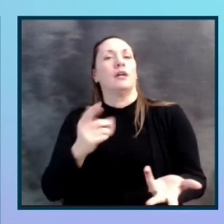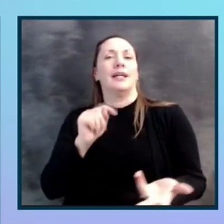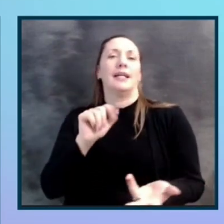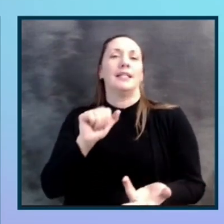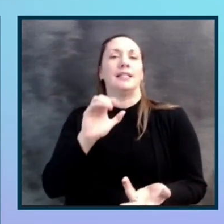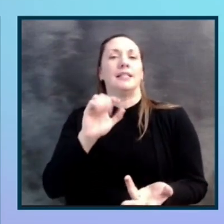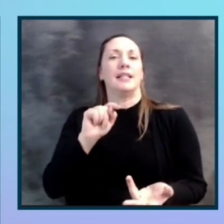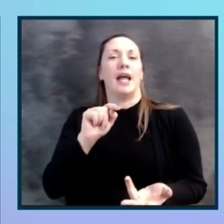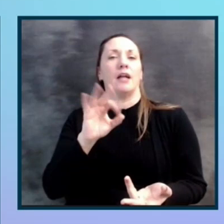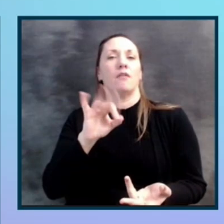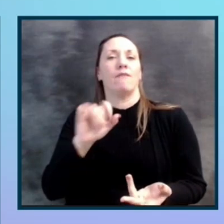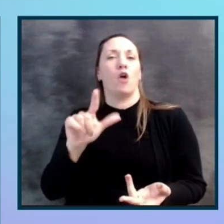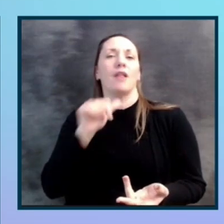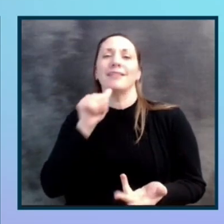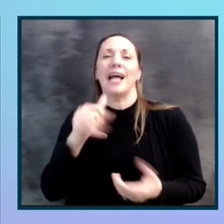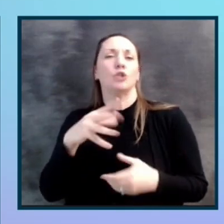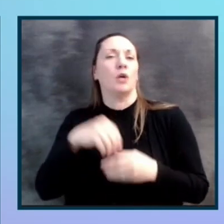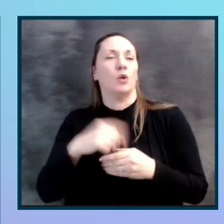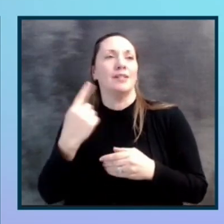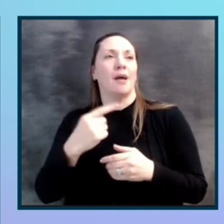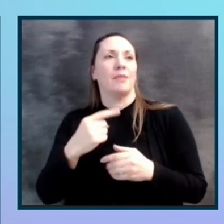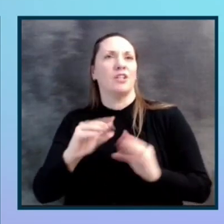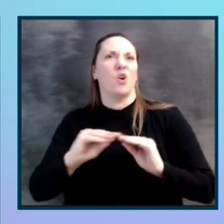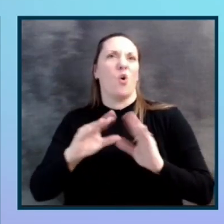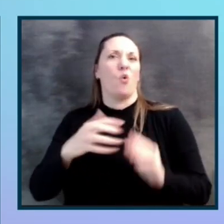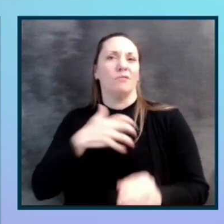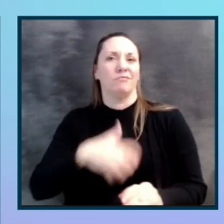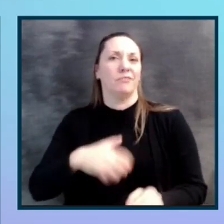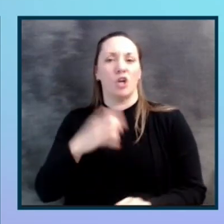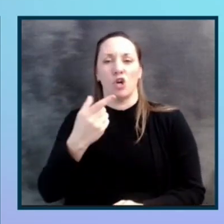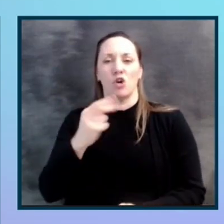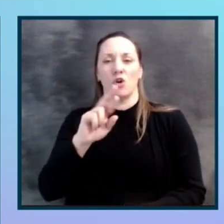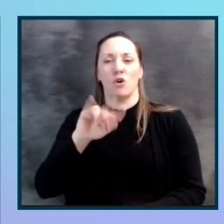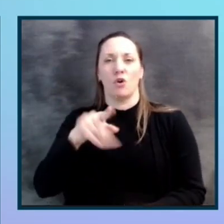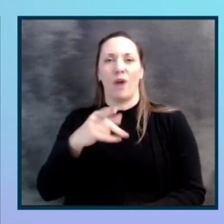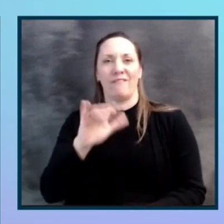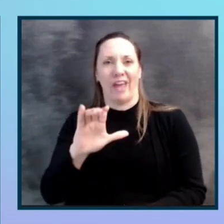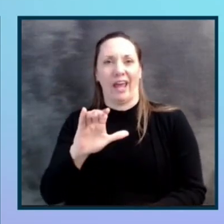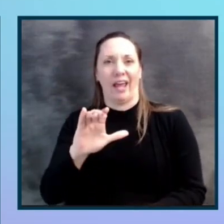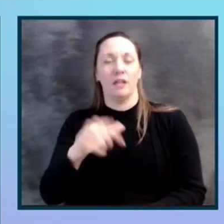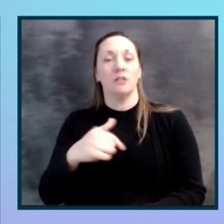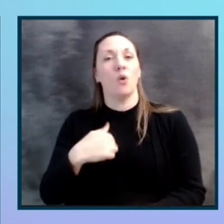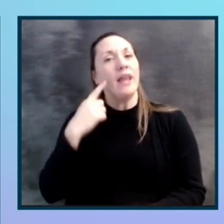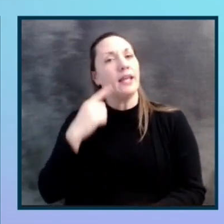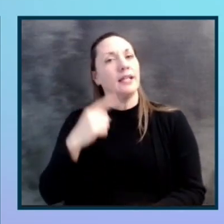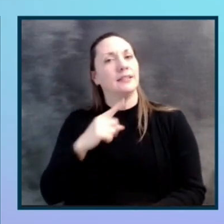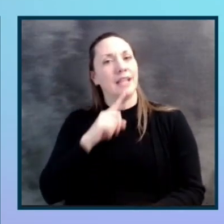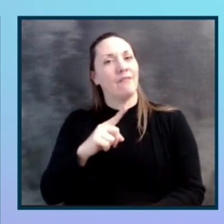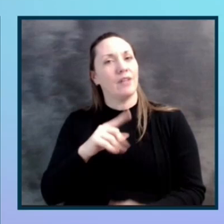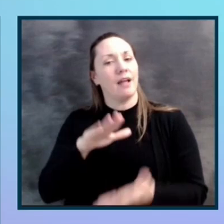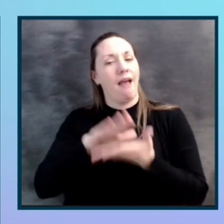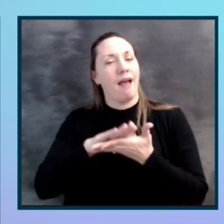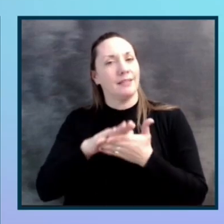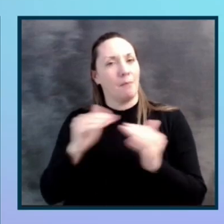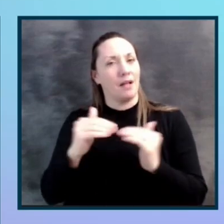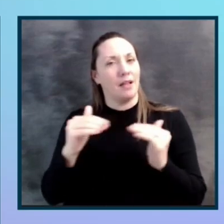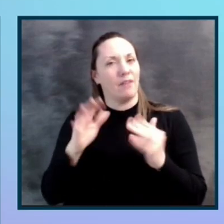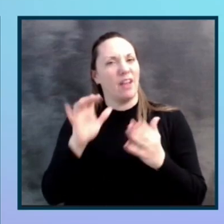so graphic. So I think that it definitely, on an academic level, I think that should be a